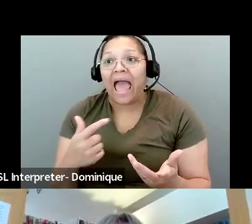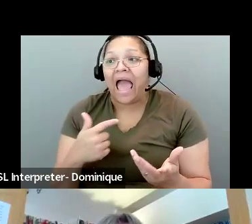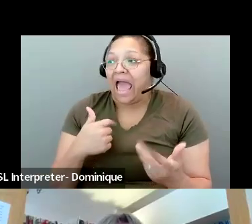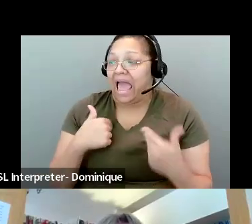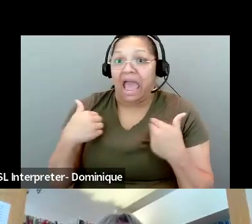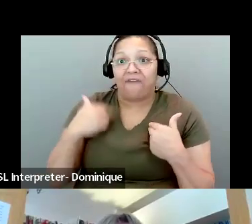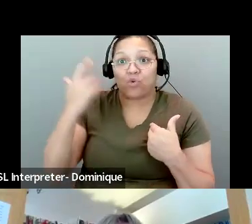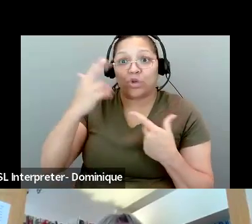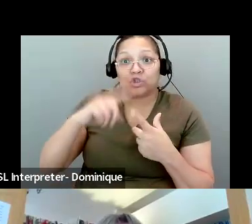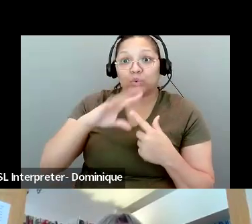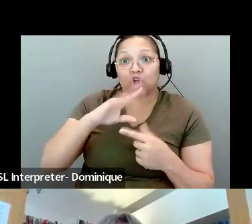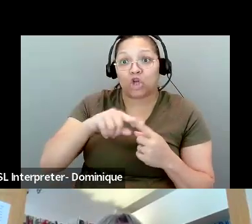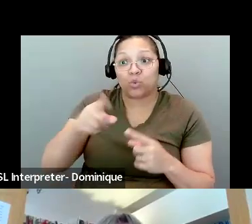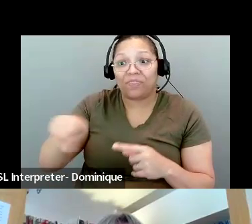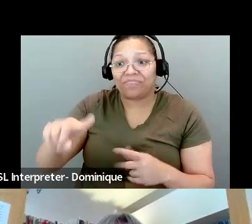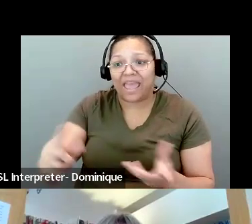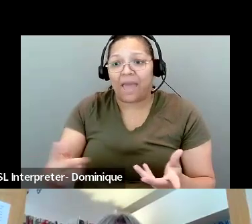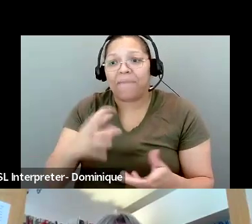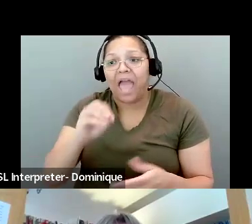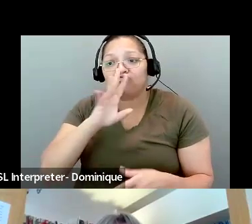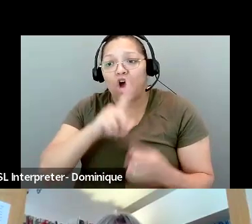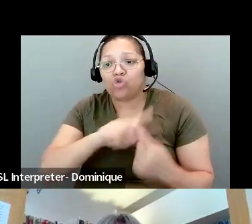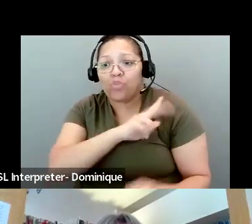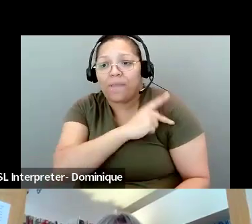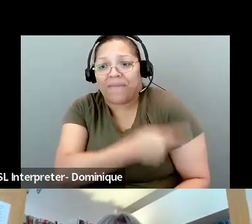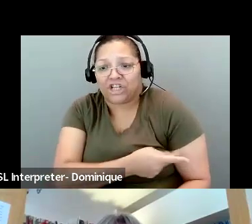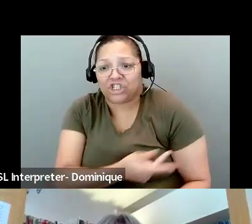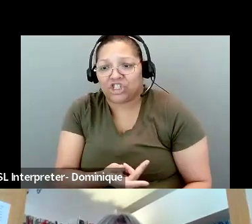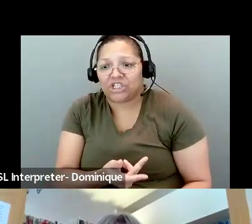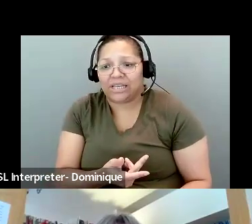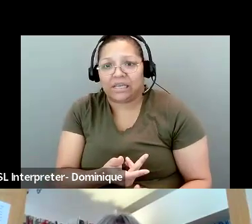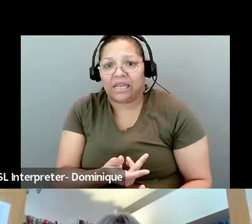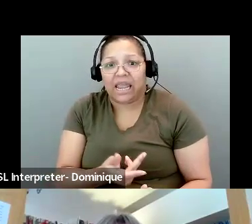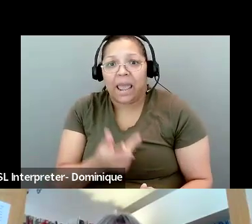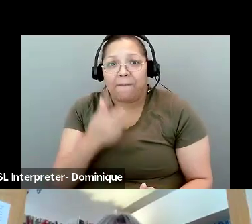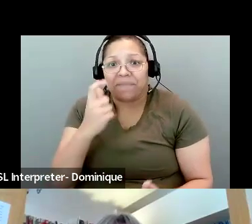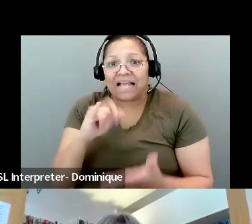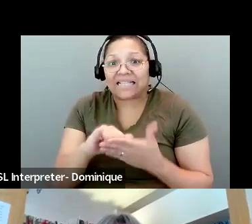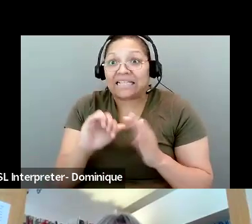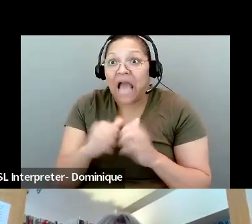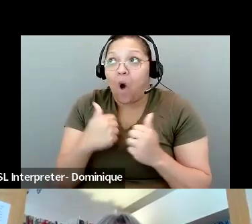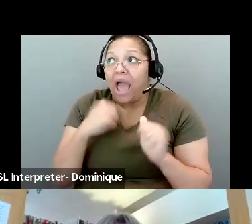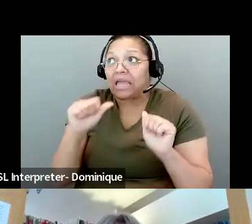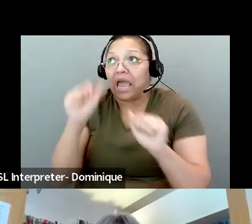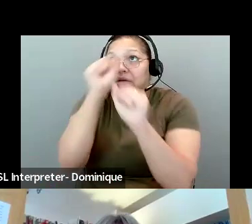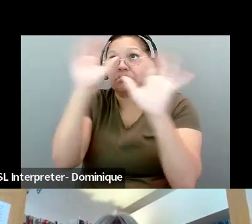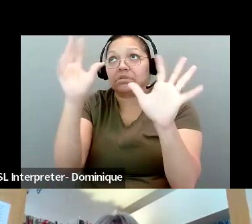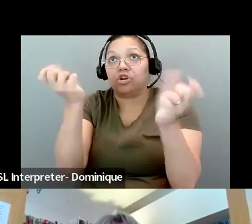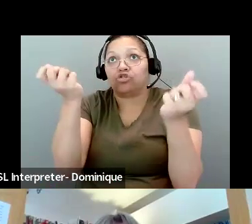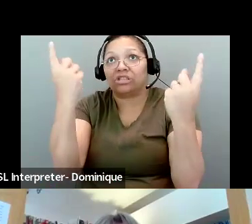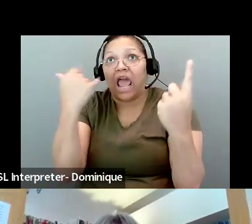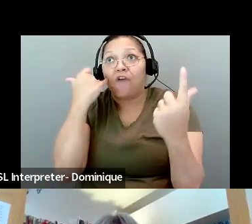to them, and then it gives me a reason to talk to the patient there, because that's how I can see if people want to get